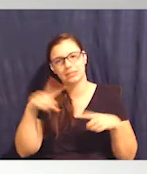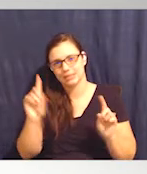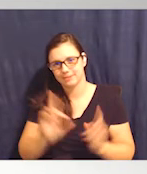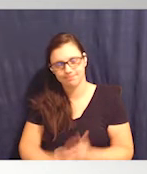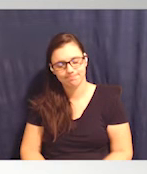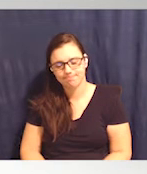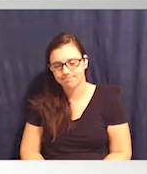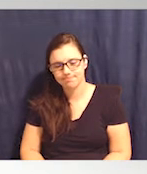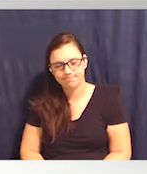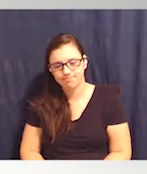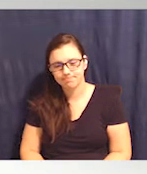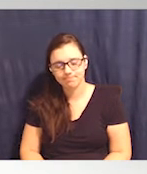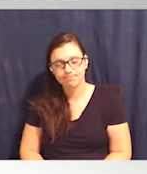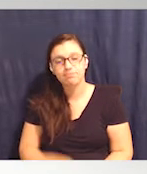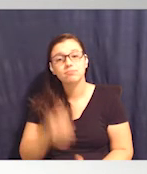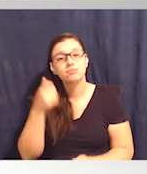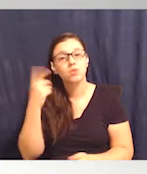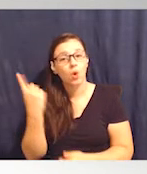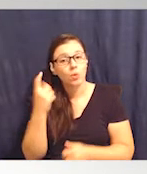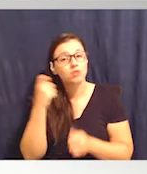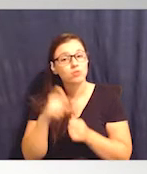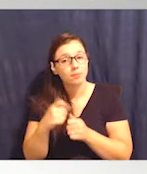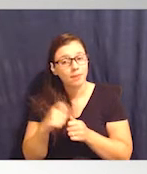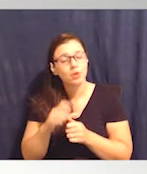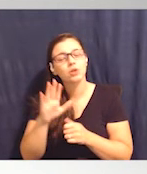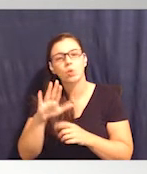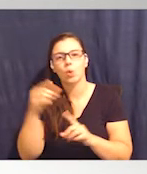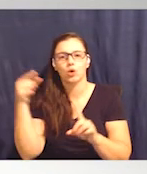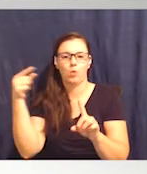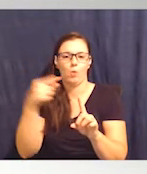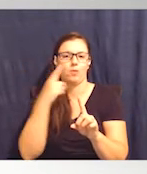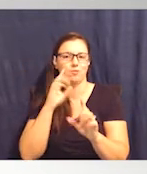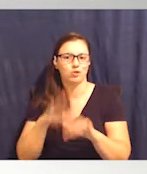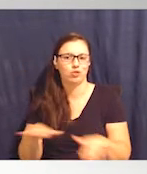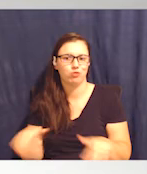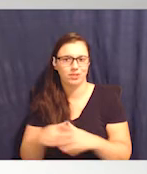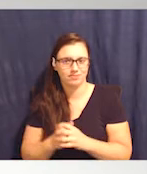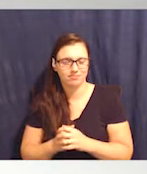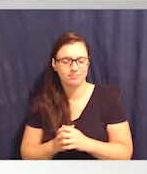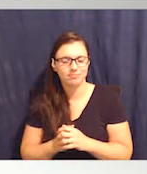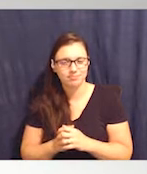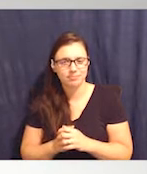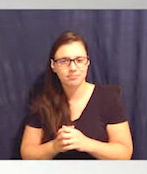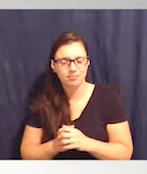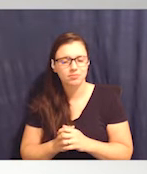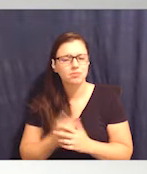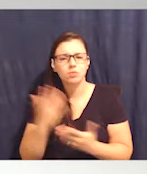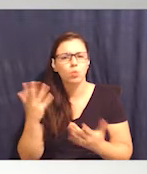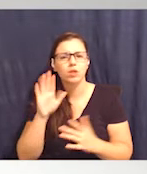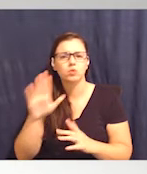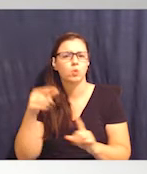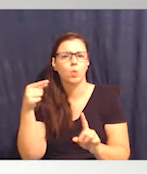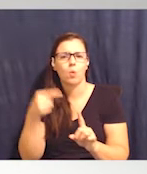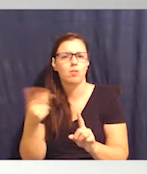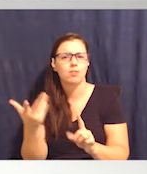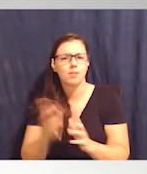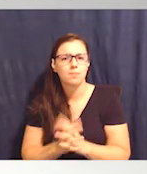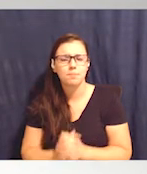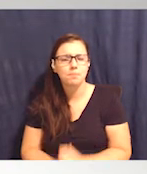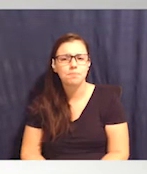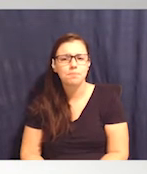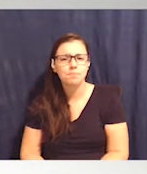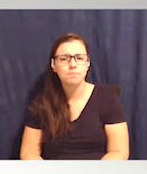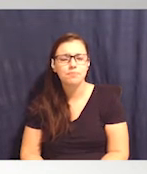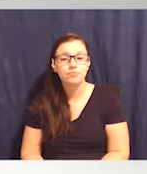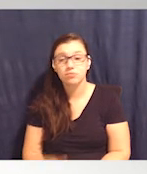Always keep in mind what your ultimate goal for your child is. What is your goal? And I'm not talking about tomorrow. I'm